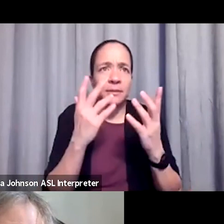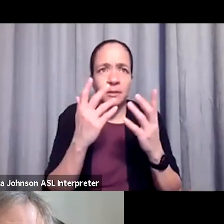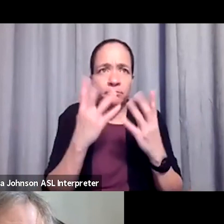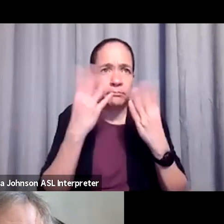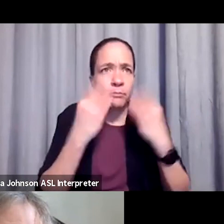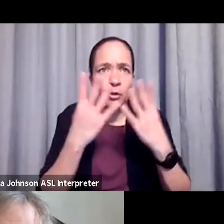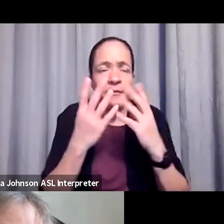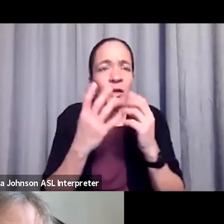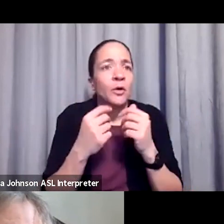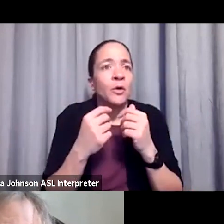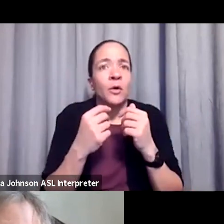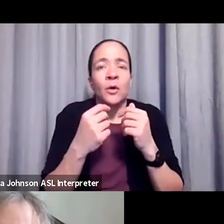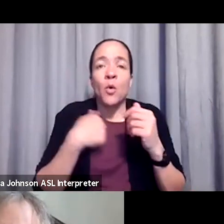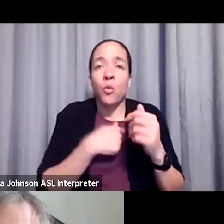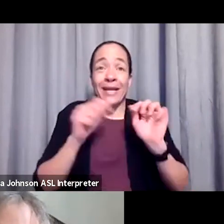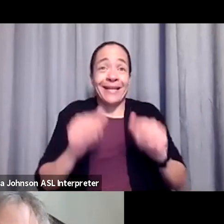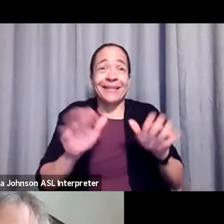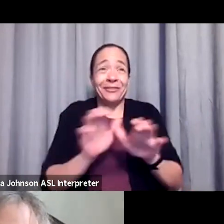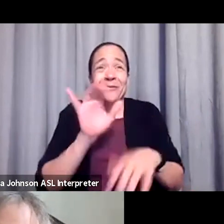can do that at a low cost.